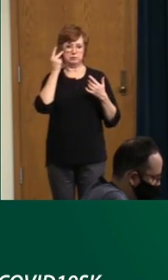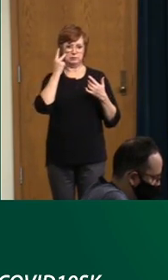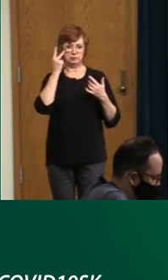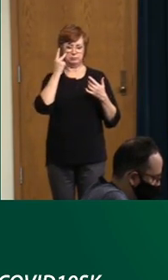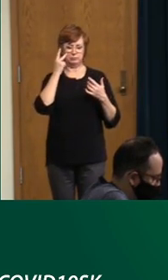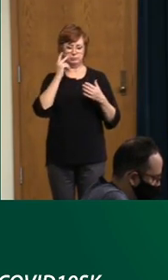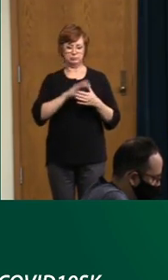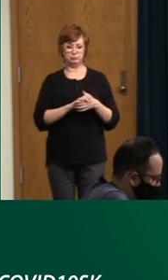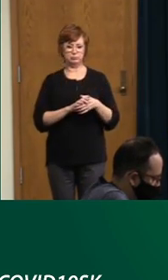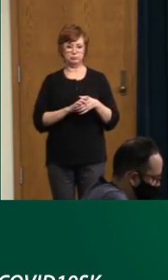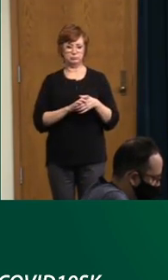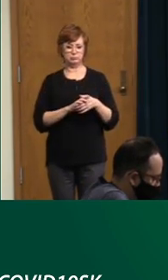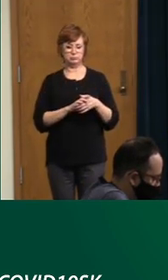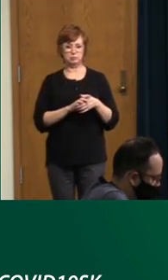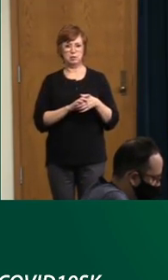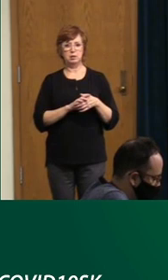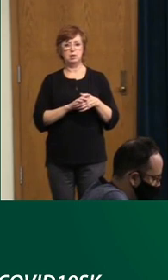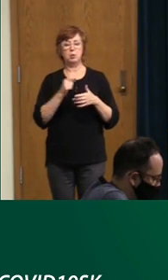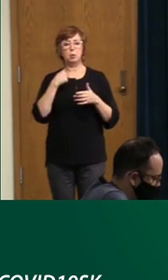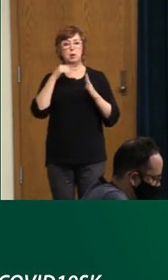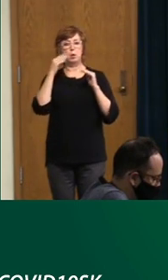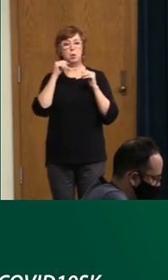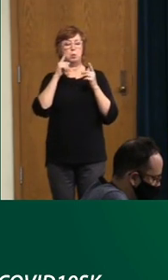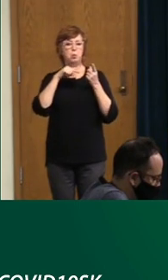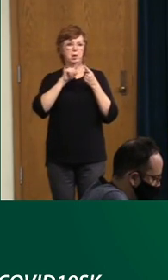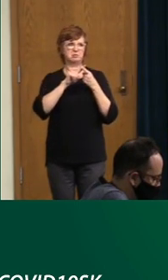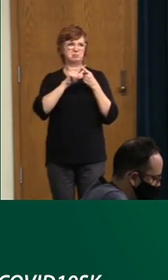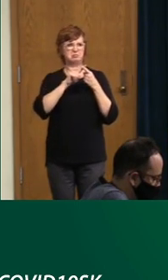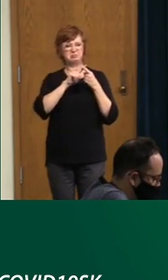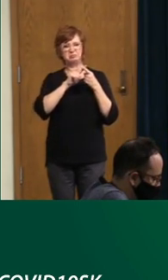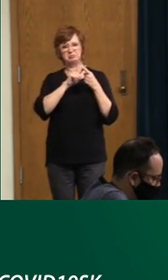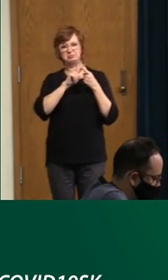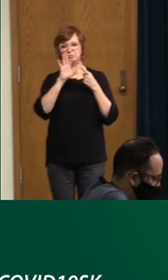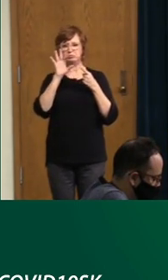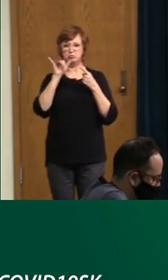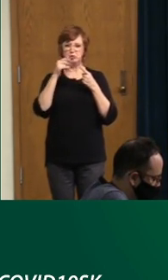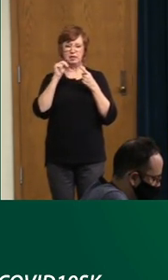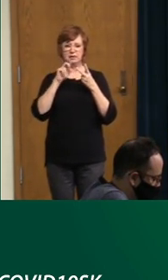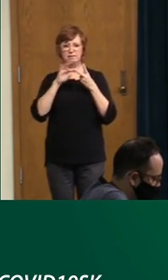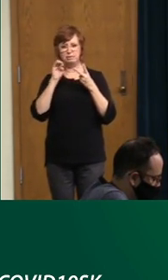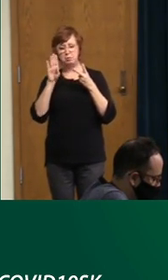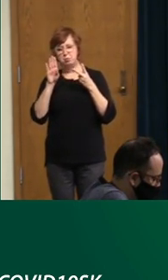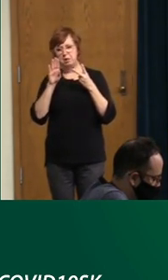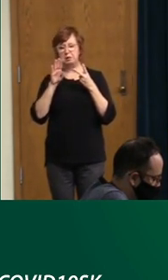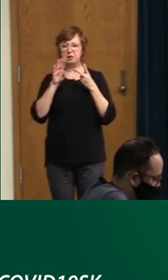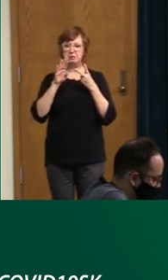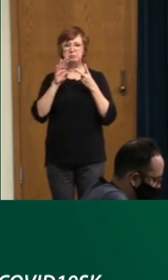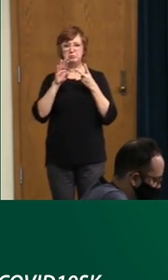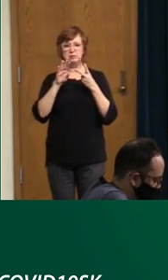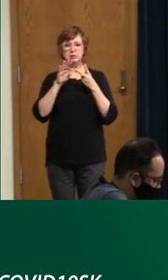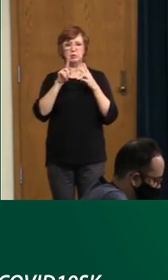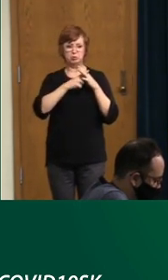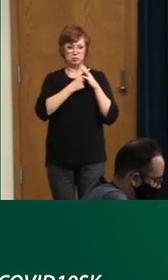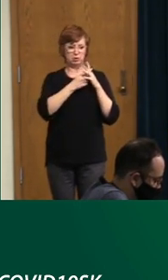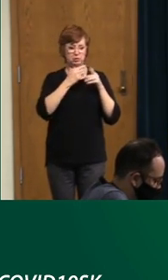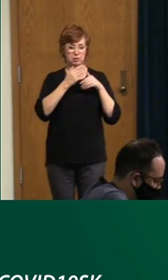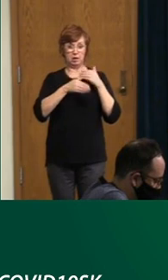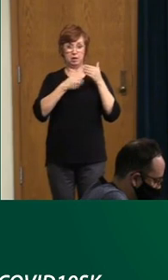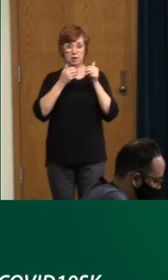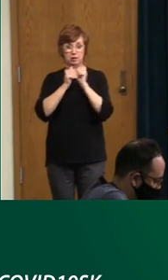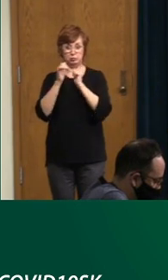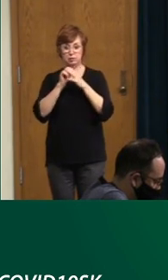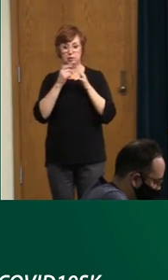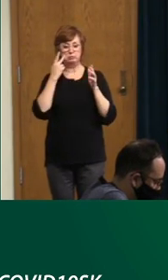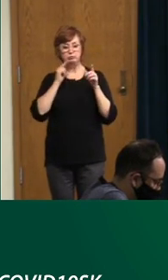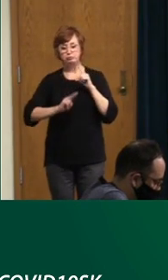a limited amount. We hope January, February, but then we don't have good visibility of what the pipeline will be through the